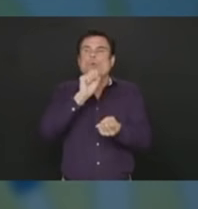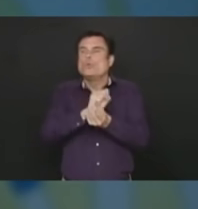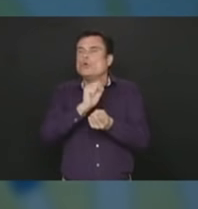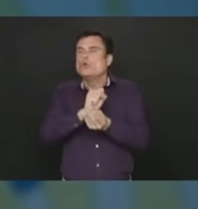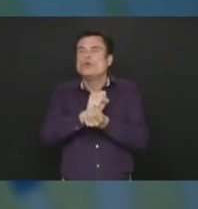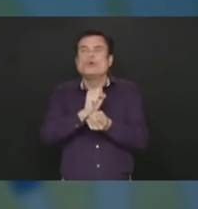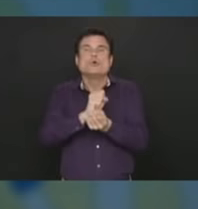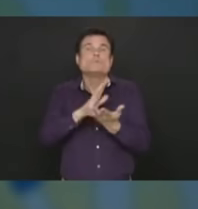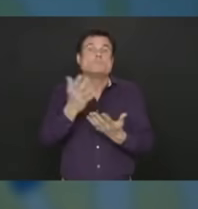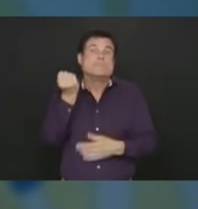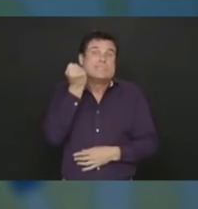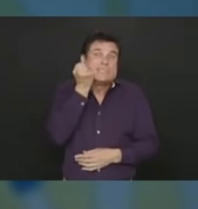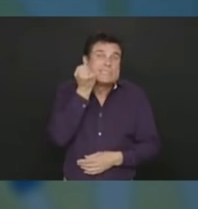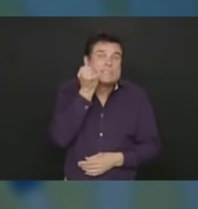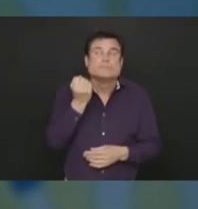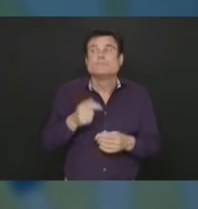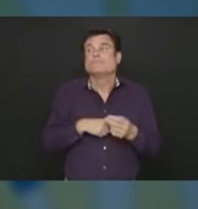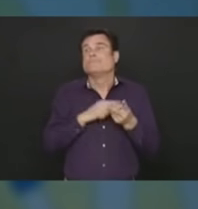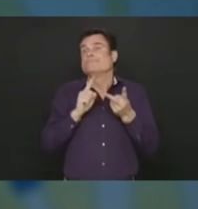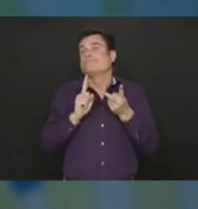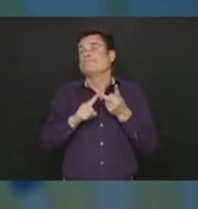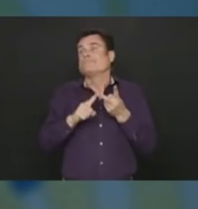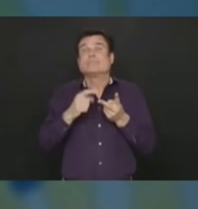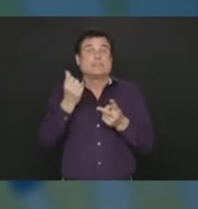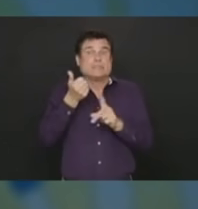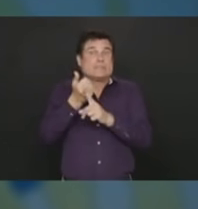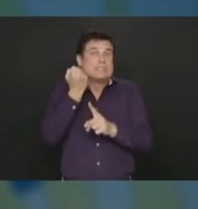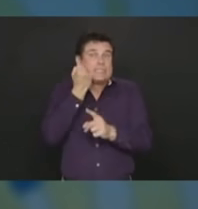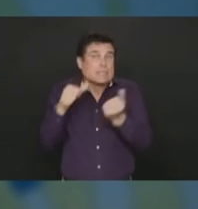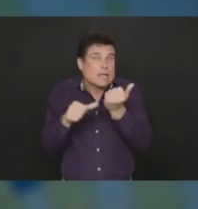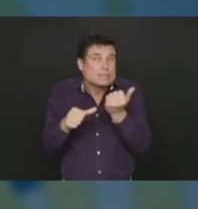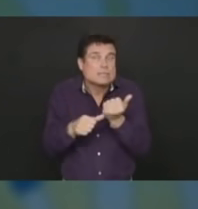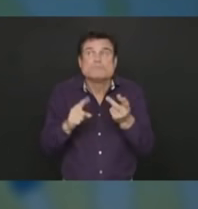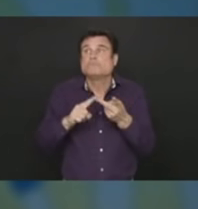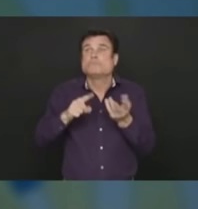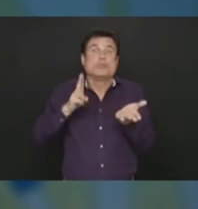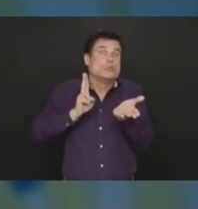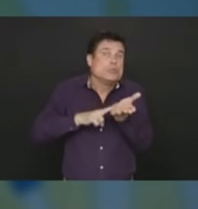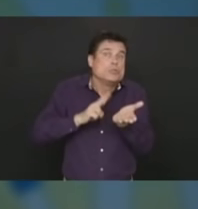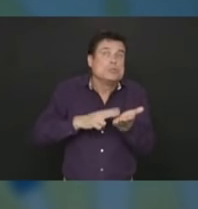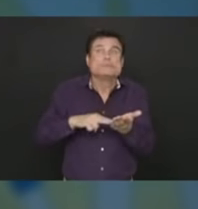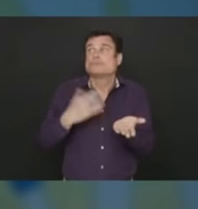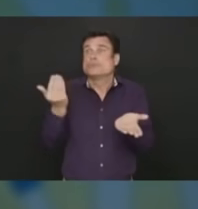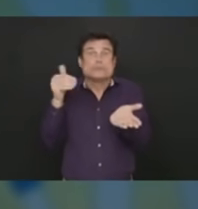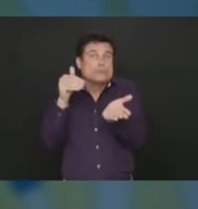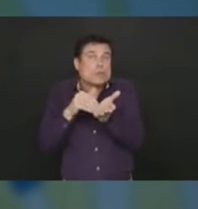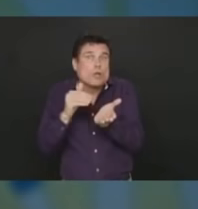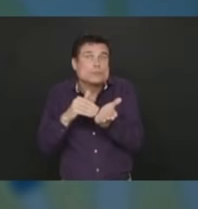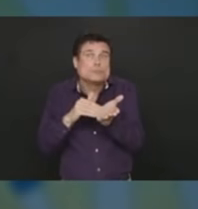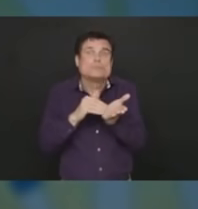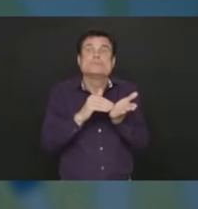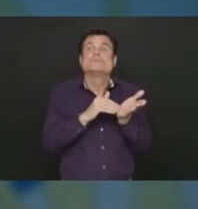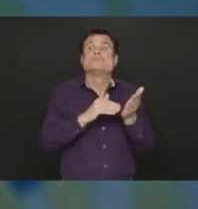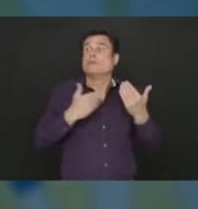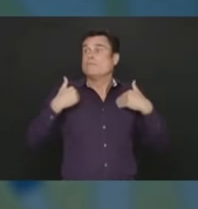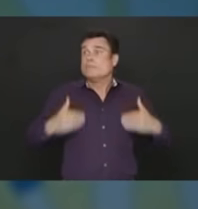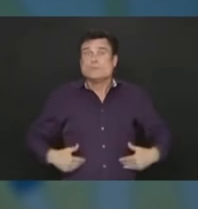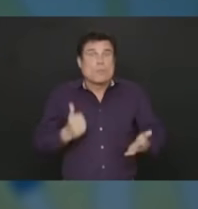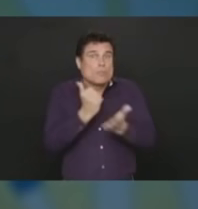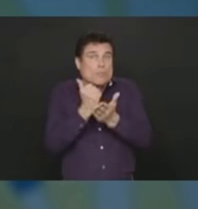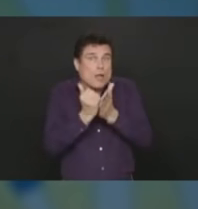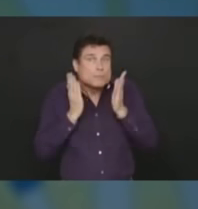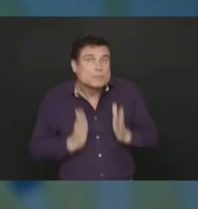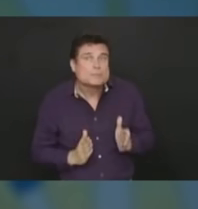physicians, physiotherapists, others, care workers in our healthcare system. So many of these people